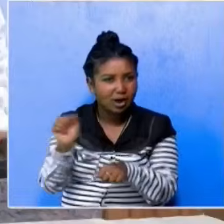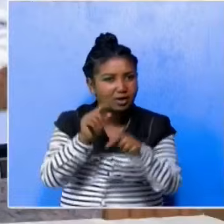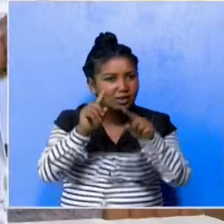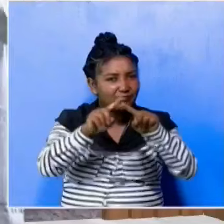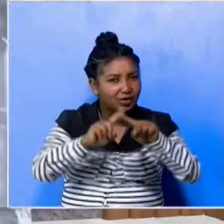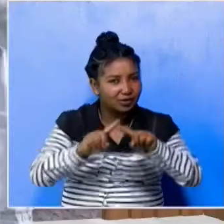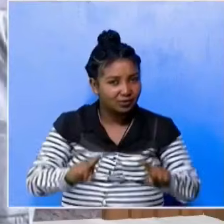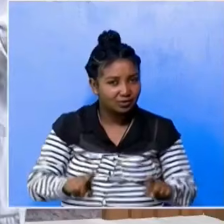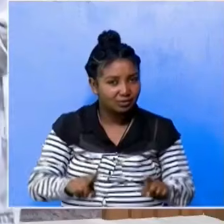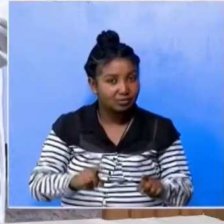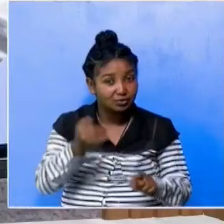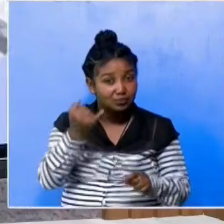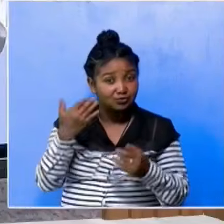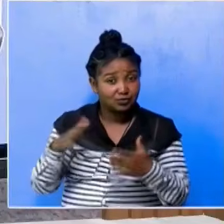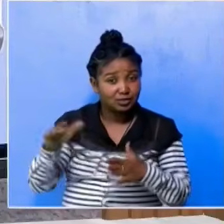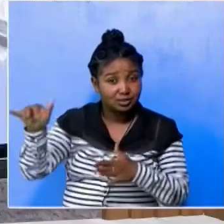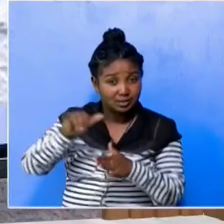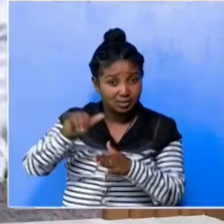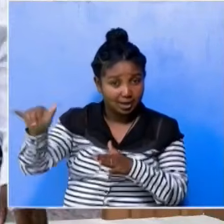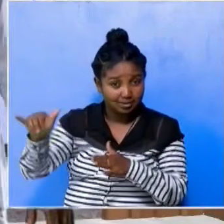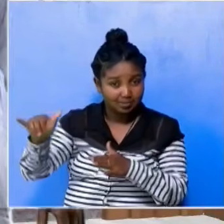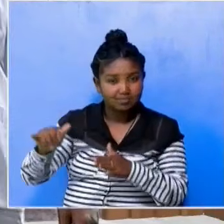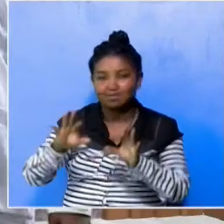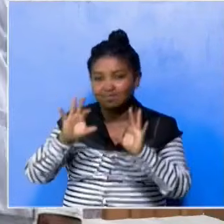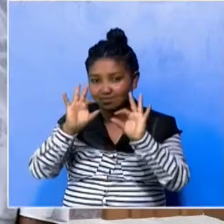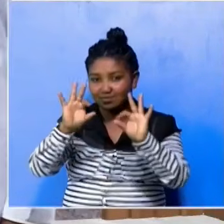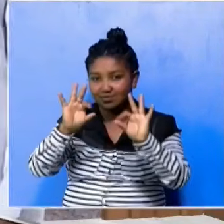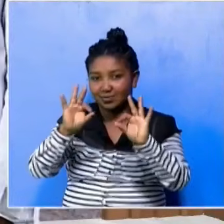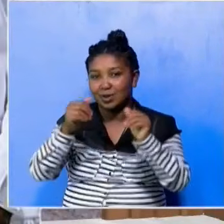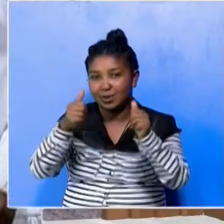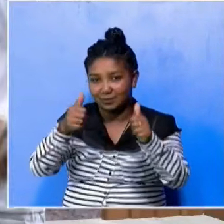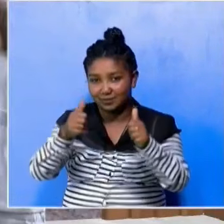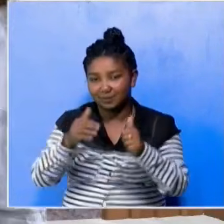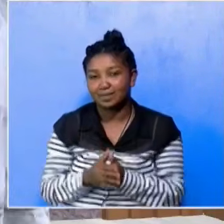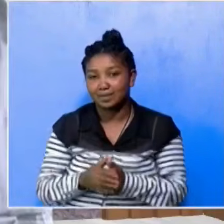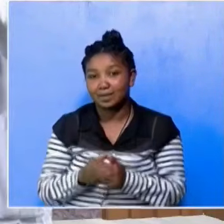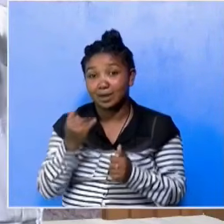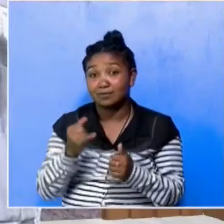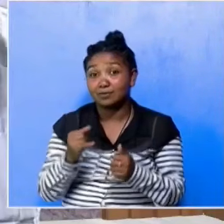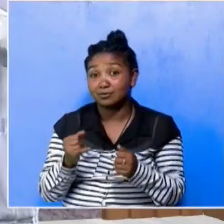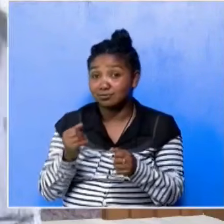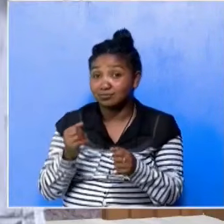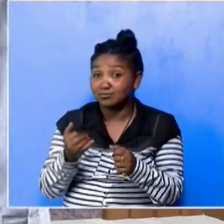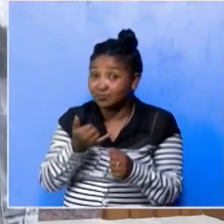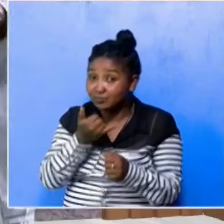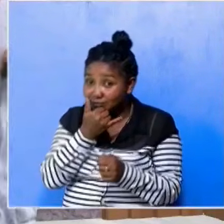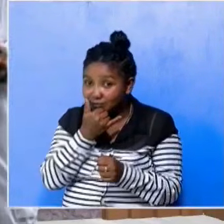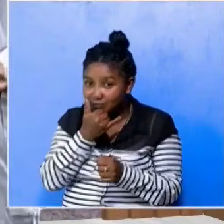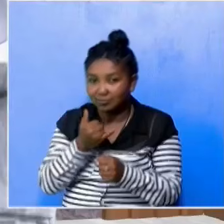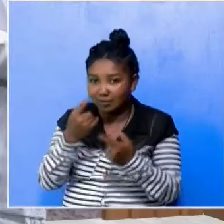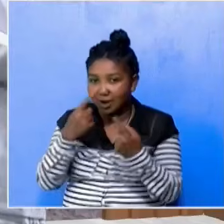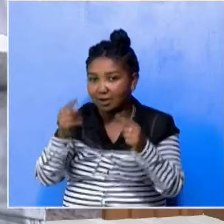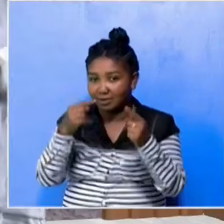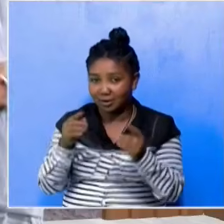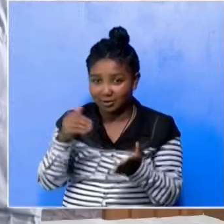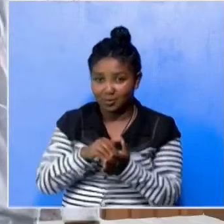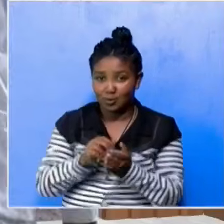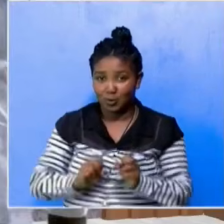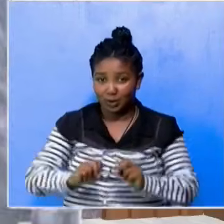Students, if you did like this, you're fantastic. If you didn't, try it again.